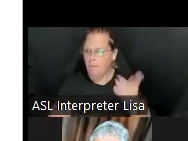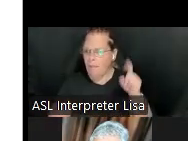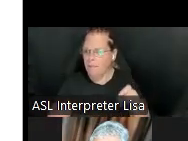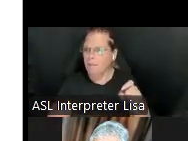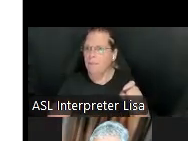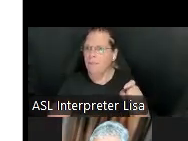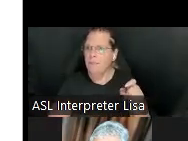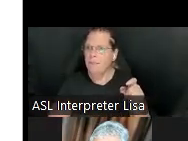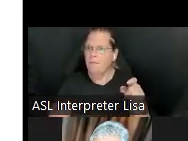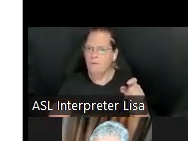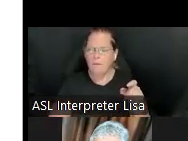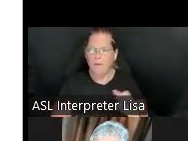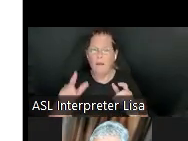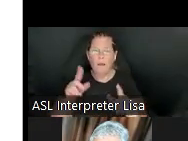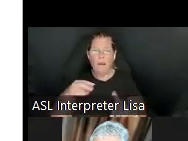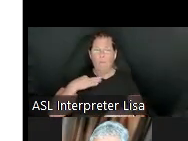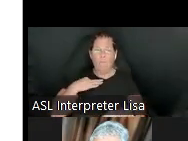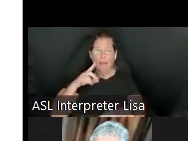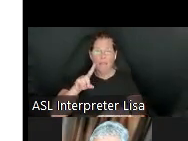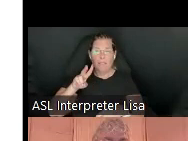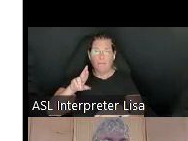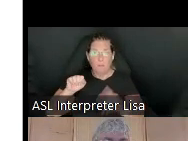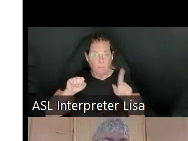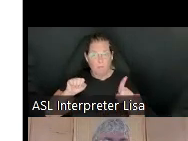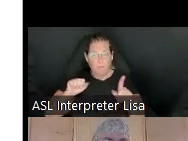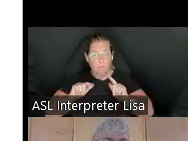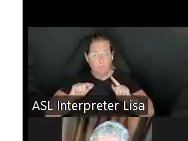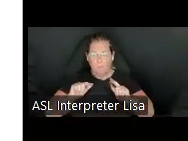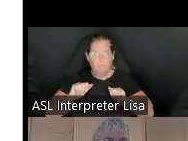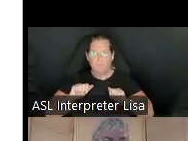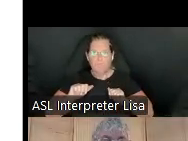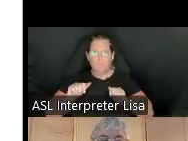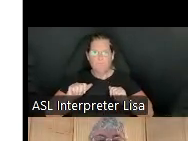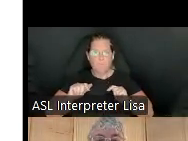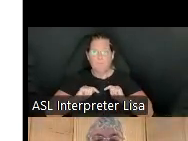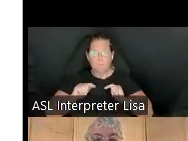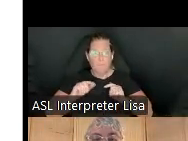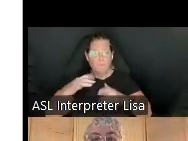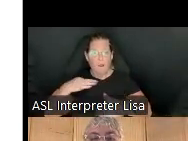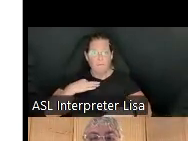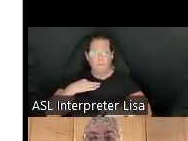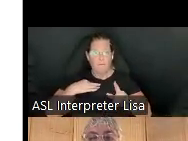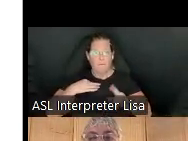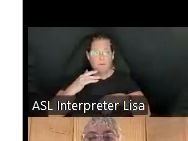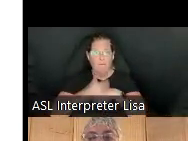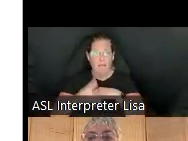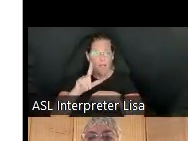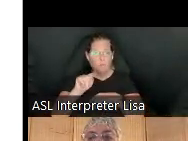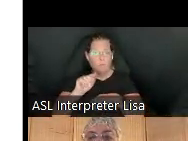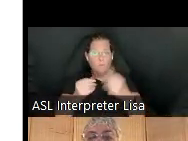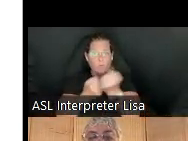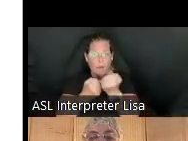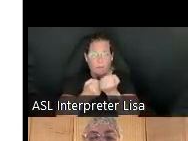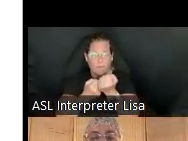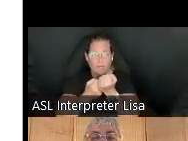with even applying to DVRS services. Of course, we're available to advocate. That team,